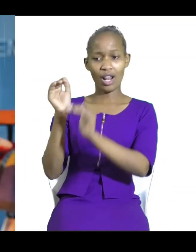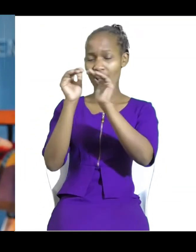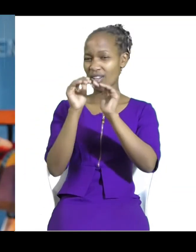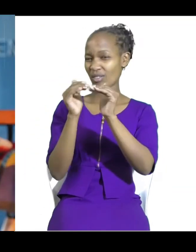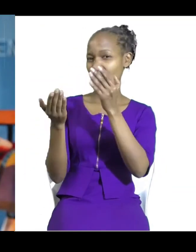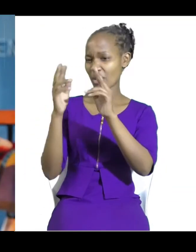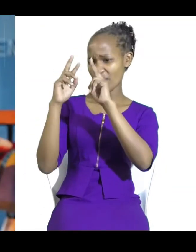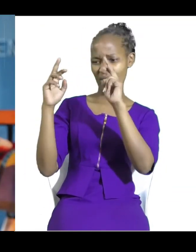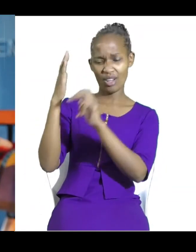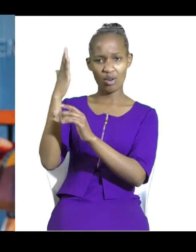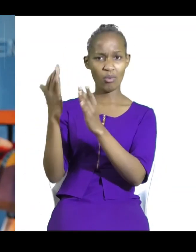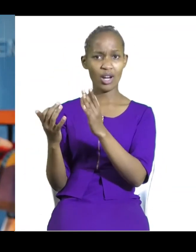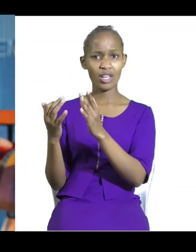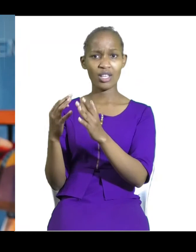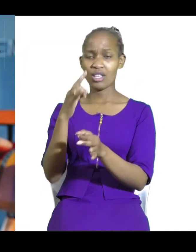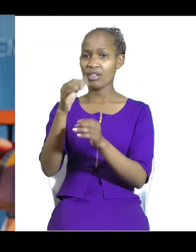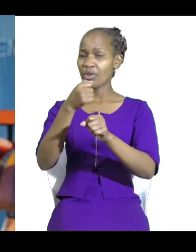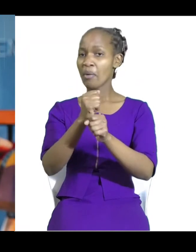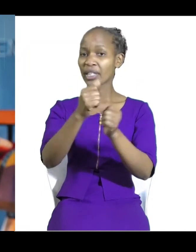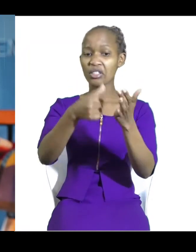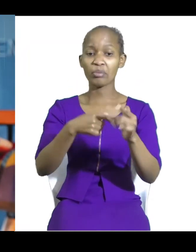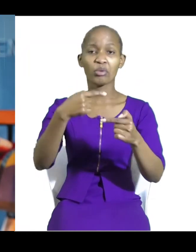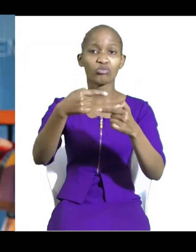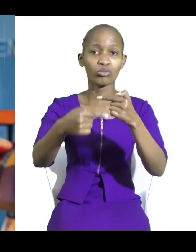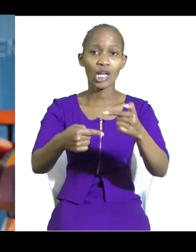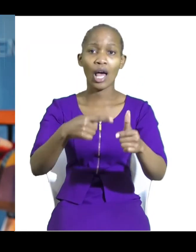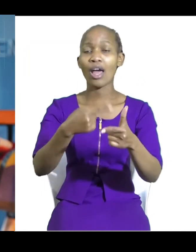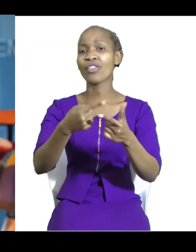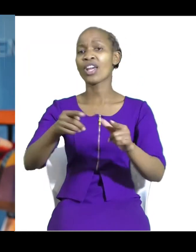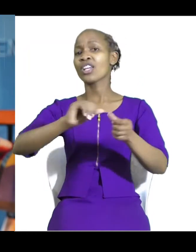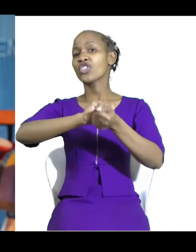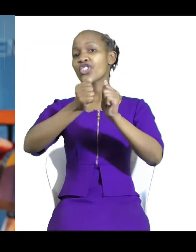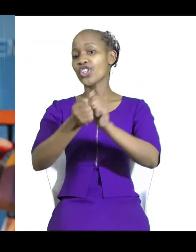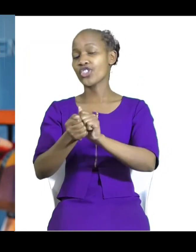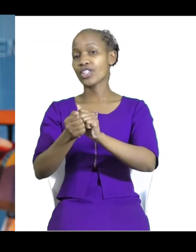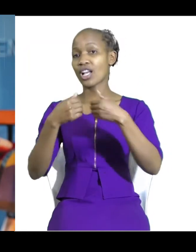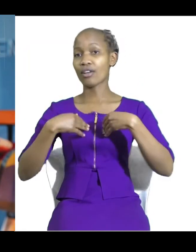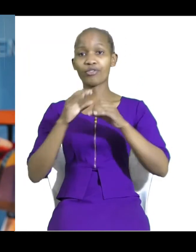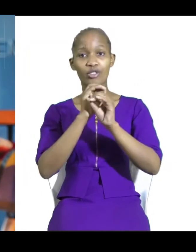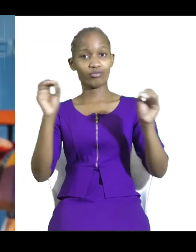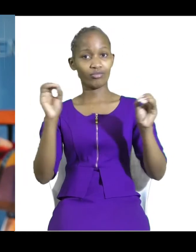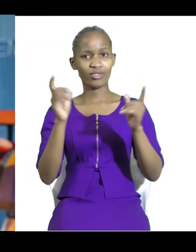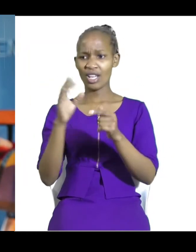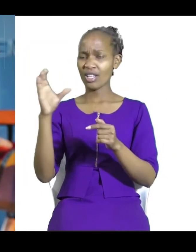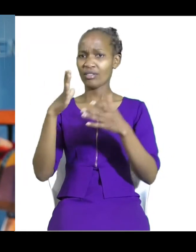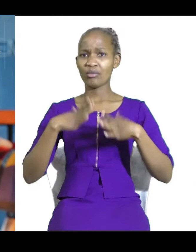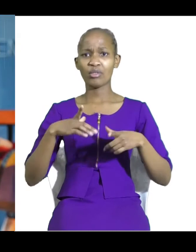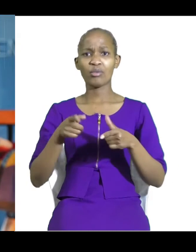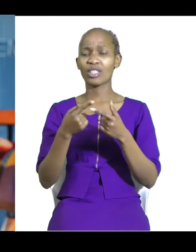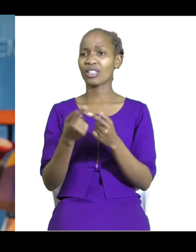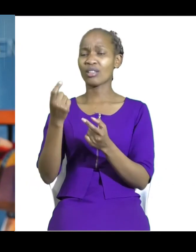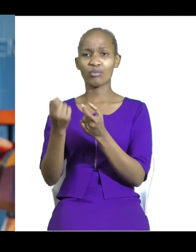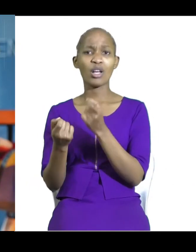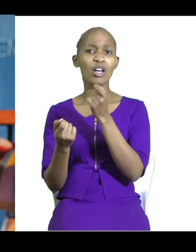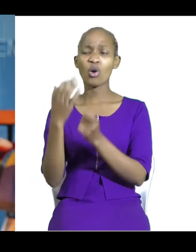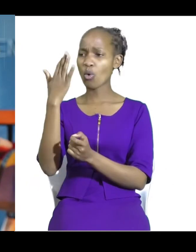level of suspicion, because if you are making the problem to continue, then you are not solving any problem. So you realize that your customers actually get